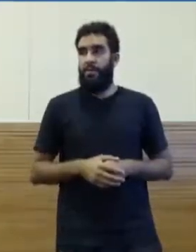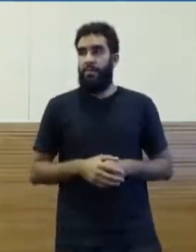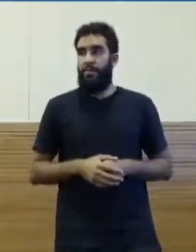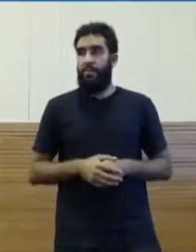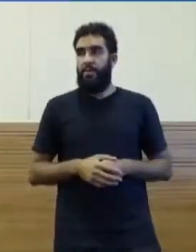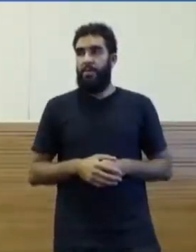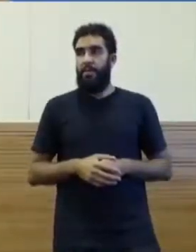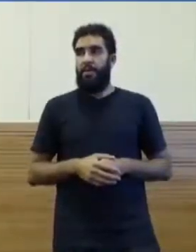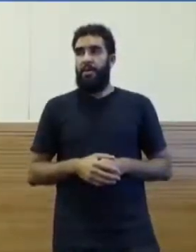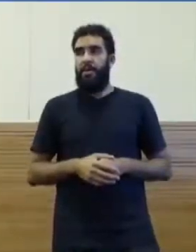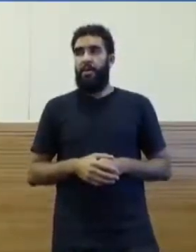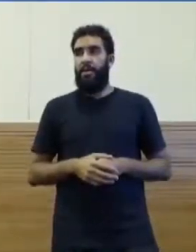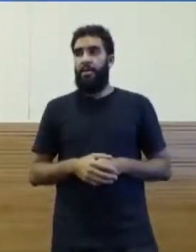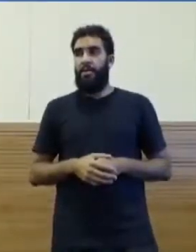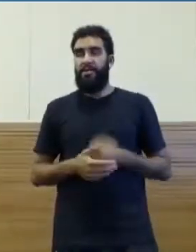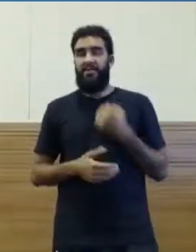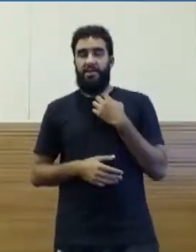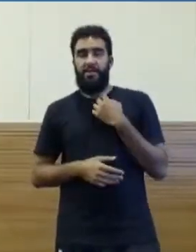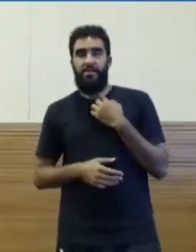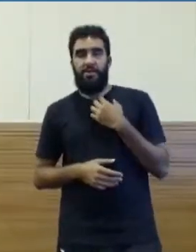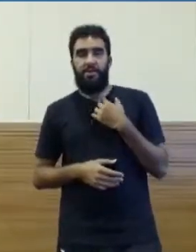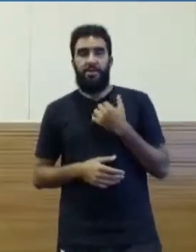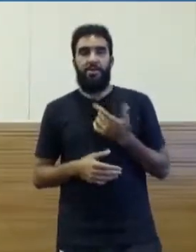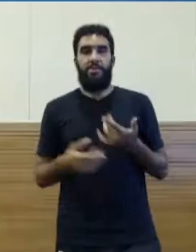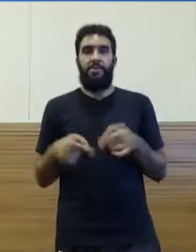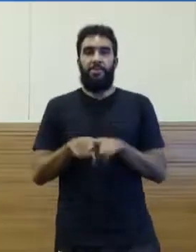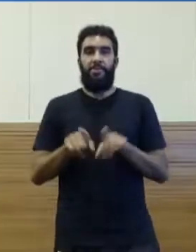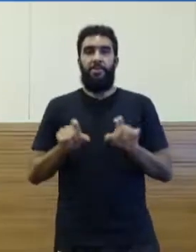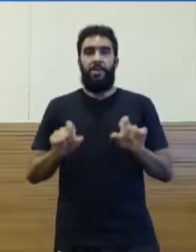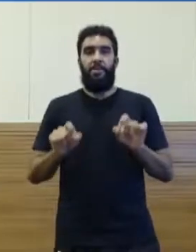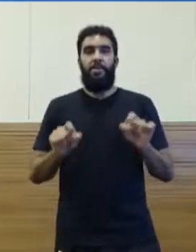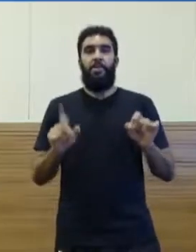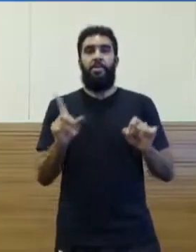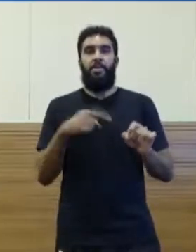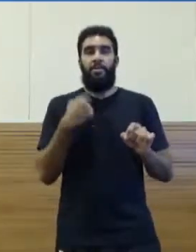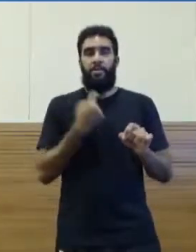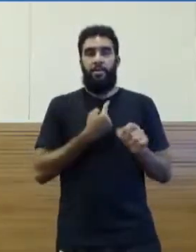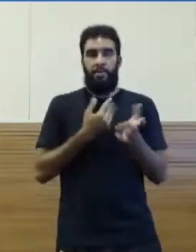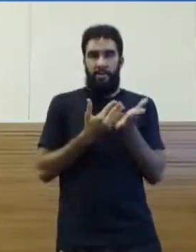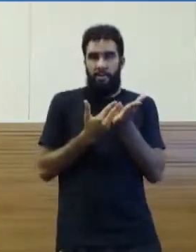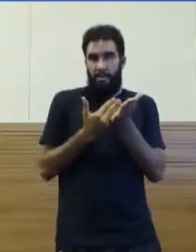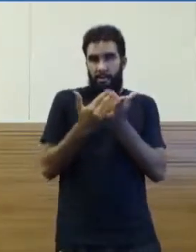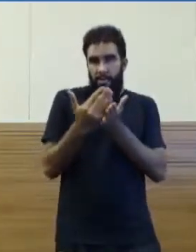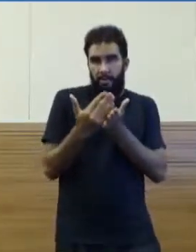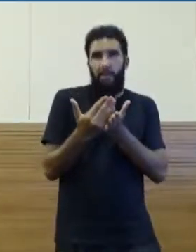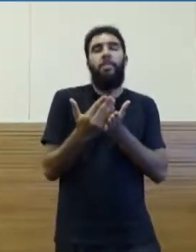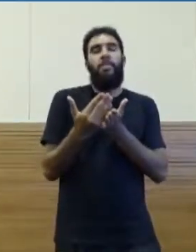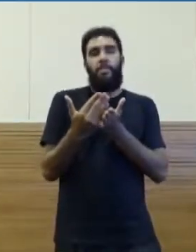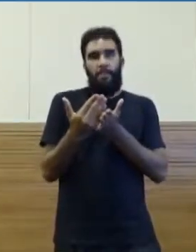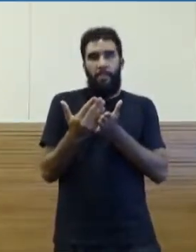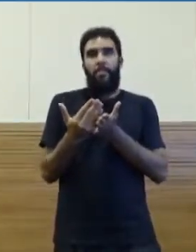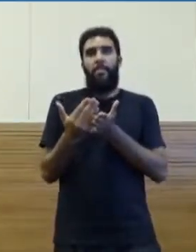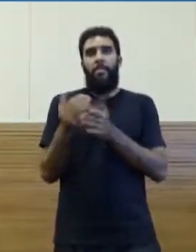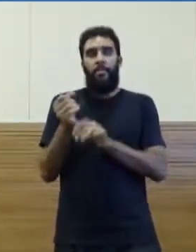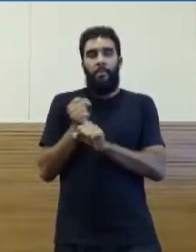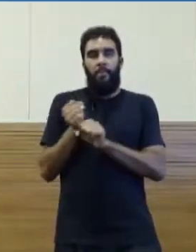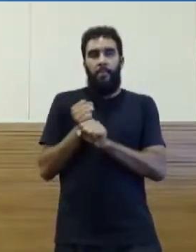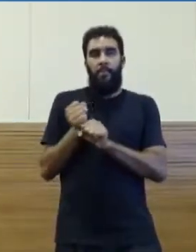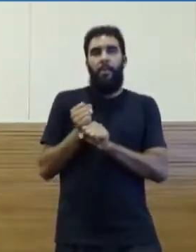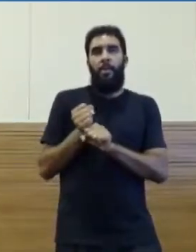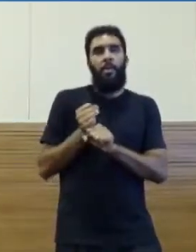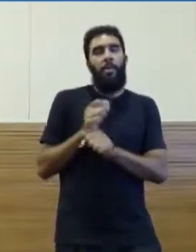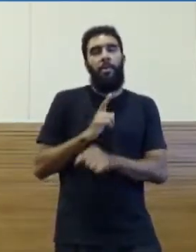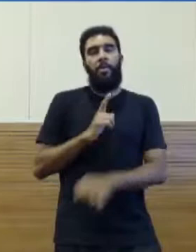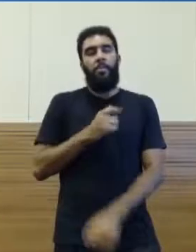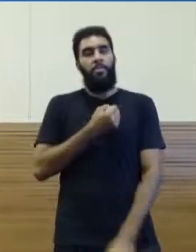everything that has to do with these school gardens. We can say that from here that we are starting in